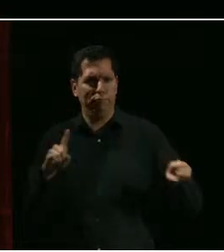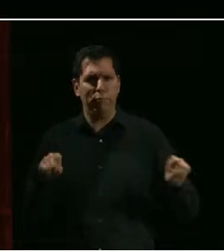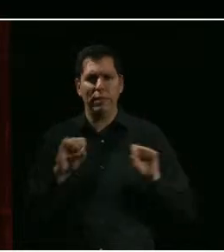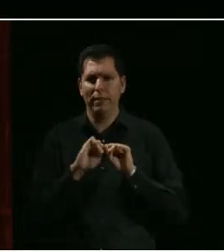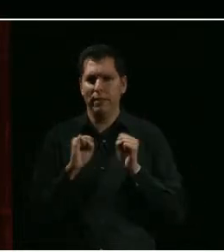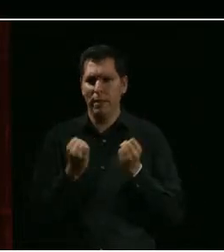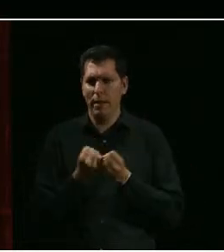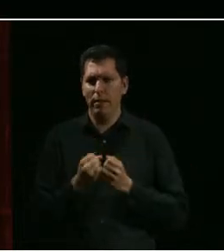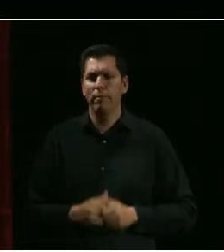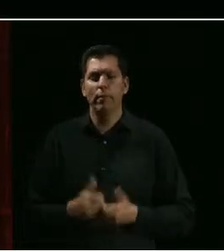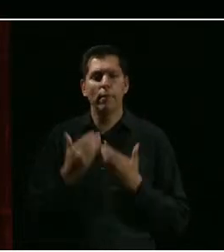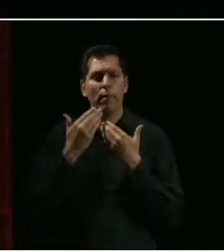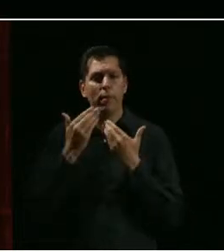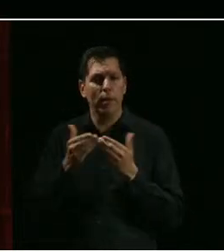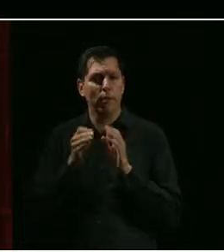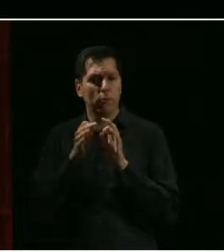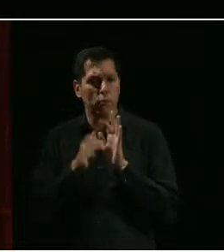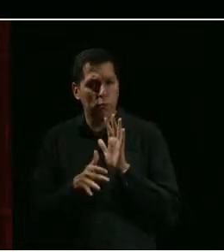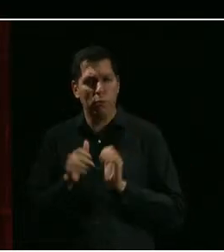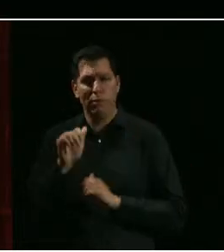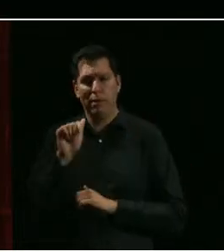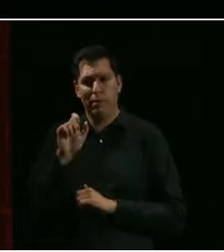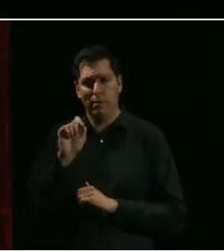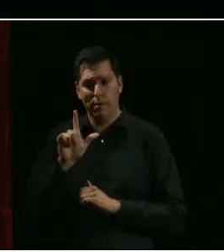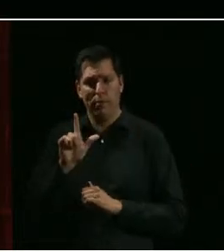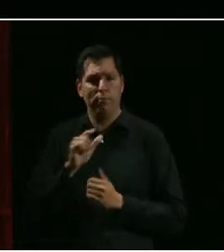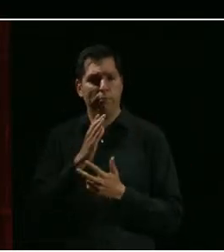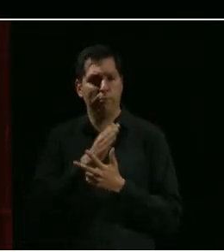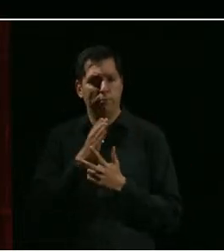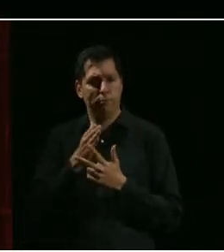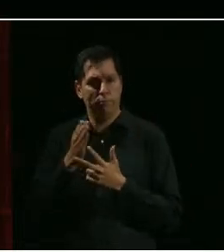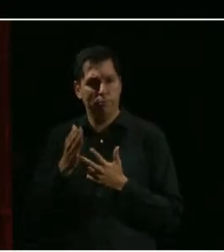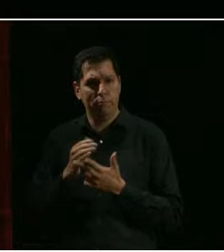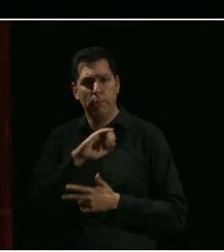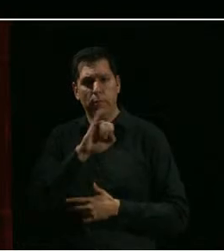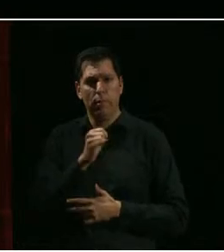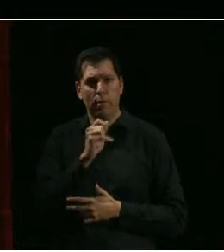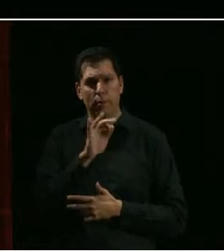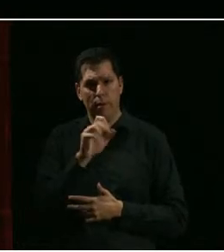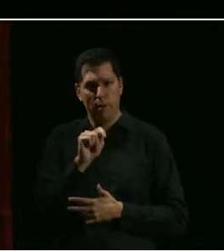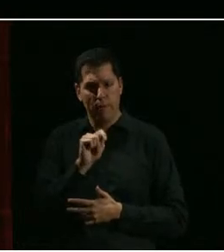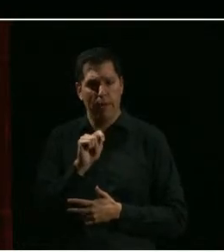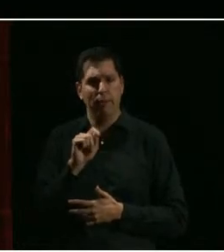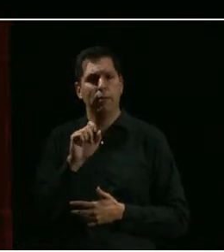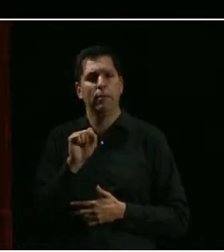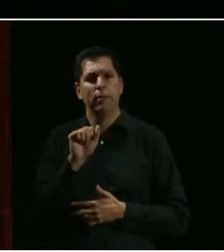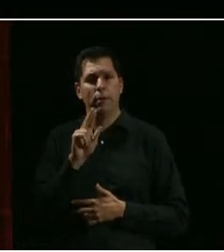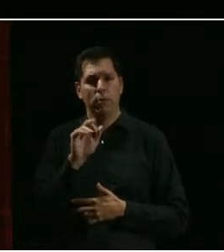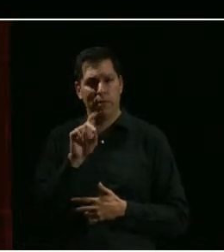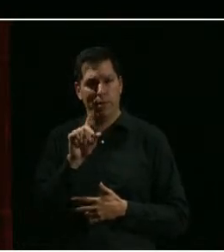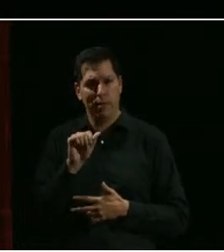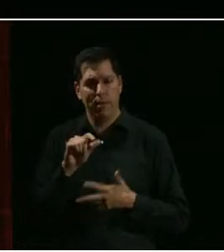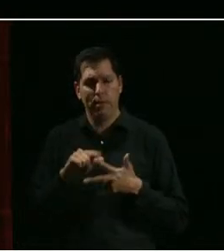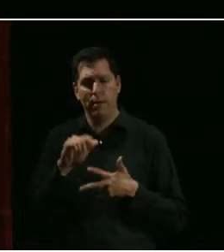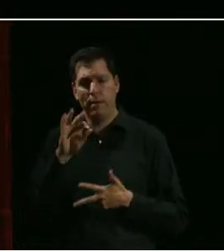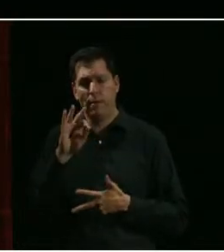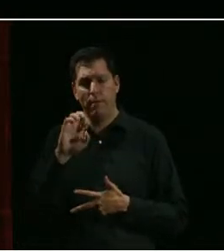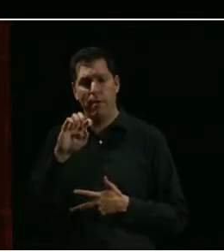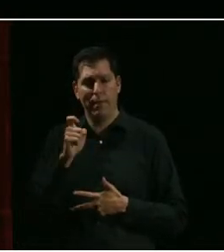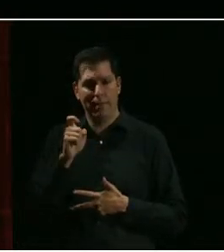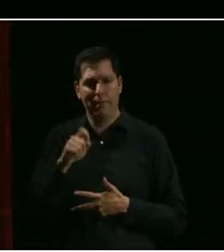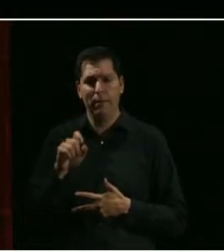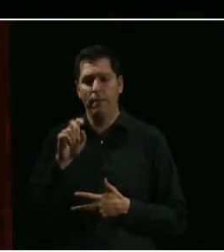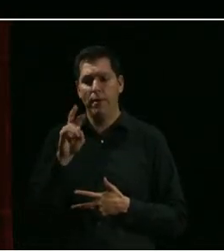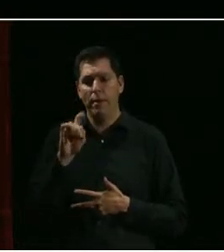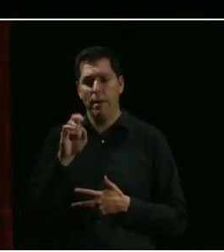would like to thank our ASL interpreters who will be assisting today. Their names are Hafid Sauceda, Felix Villarreal,